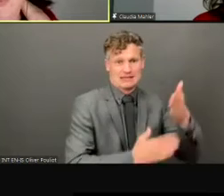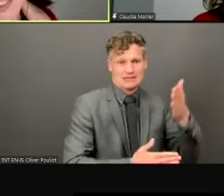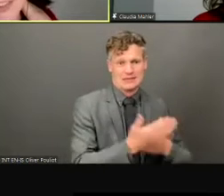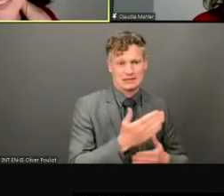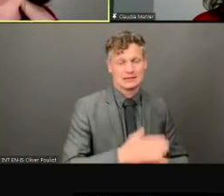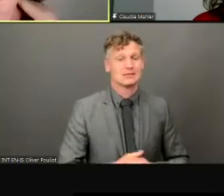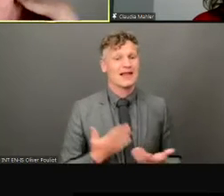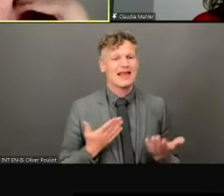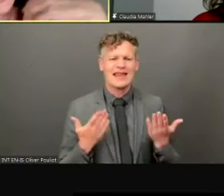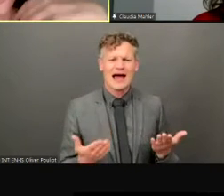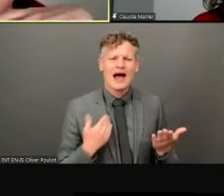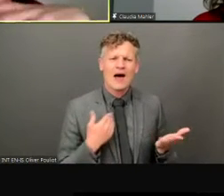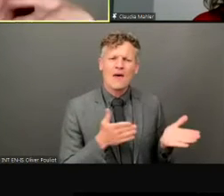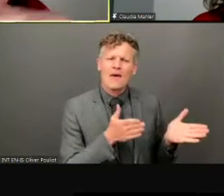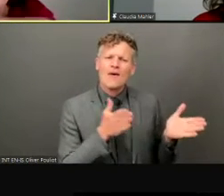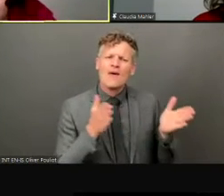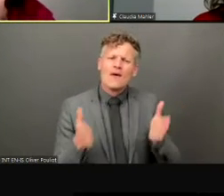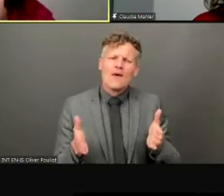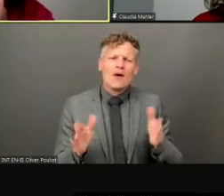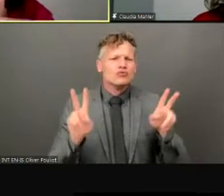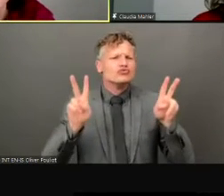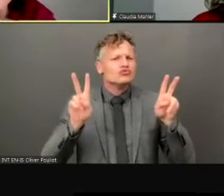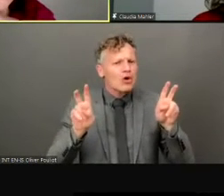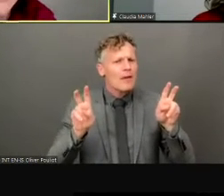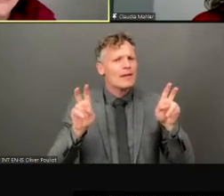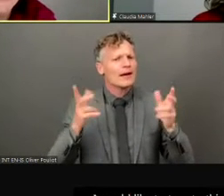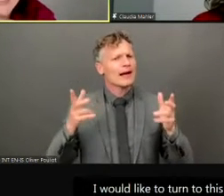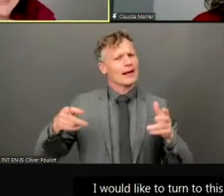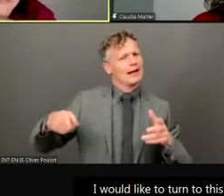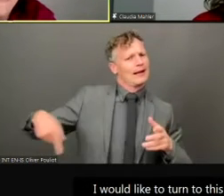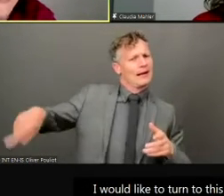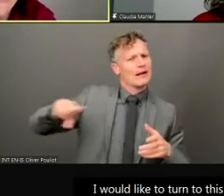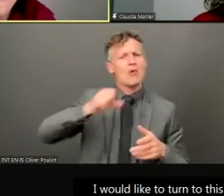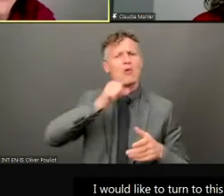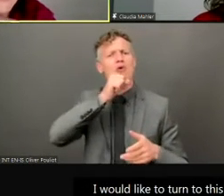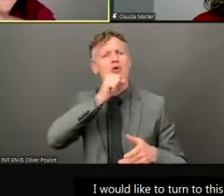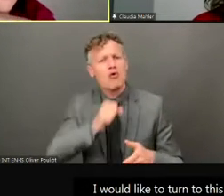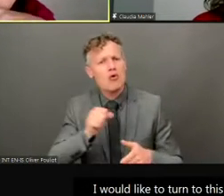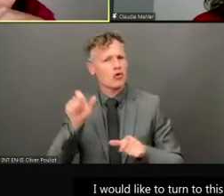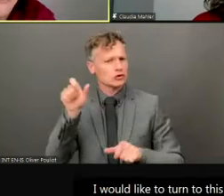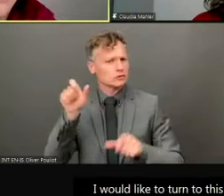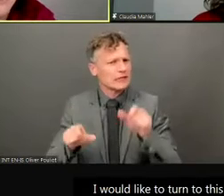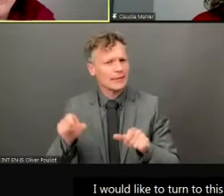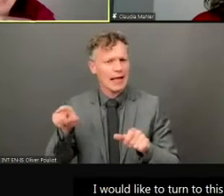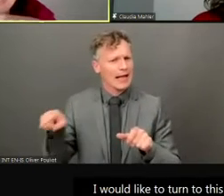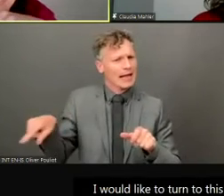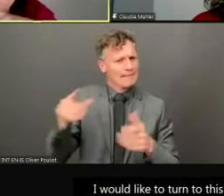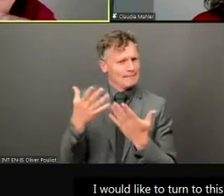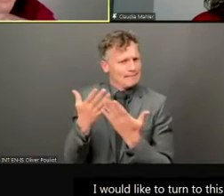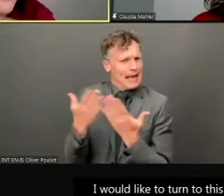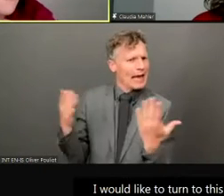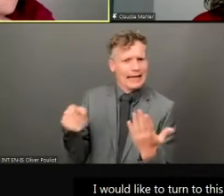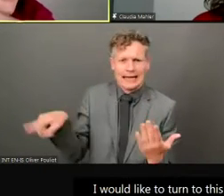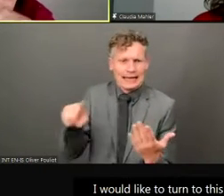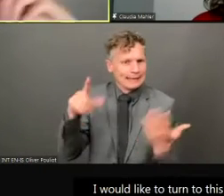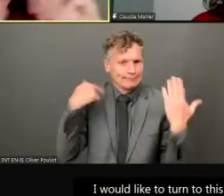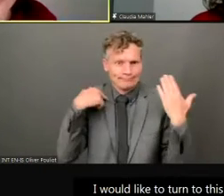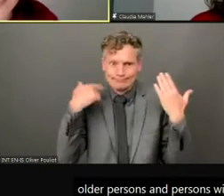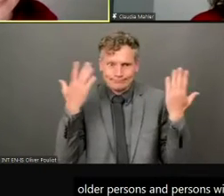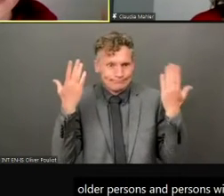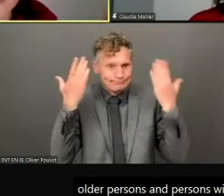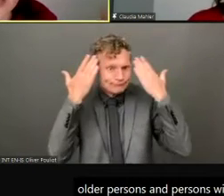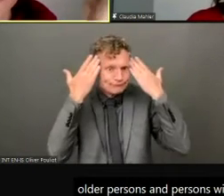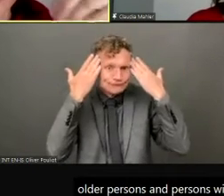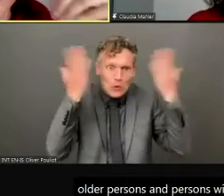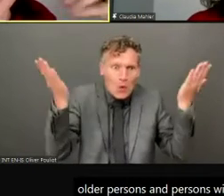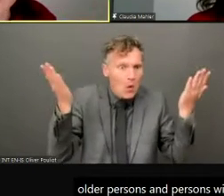of awareness and knowledge of older persons and persons with disabilities themselves. So how can a convention help not just by solving